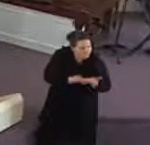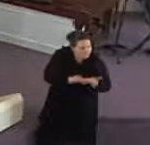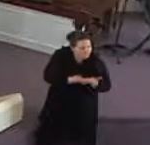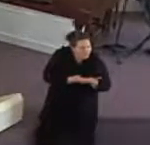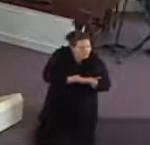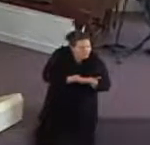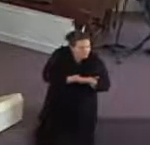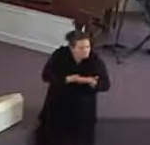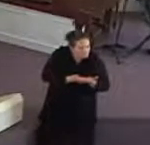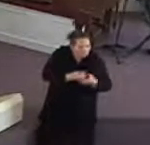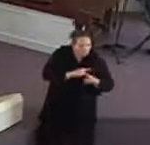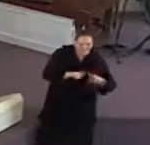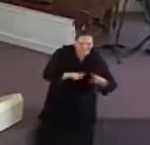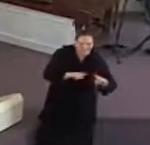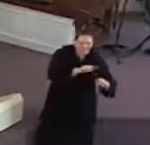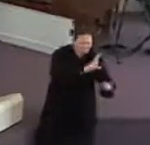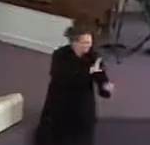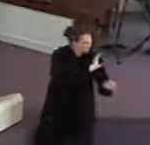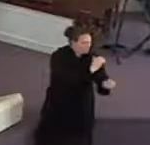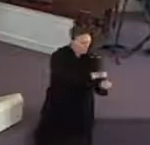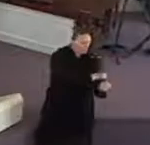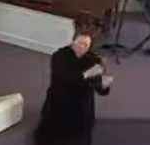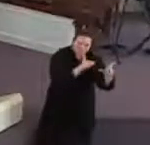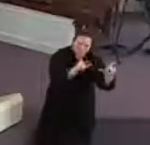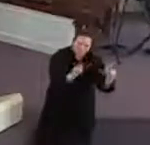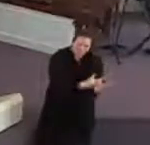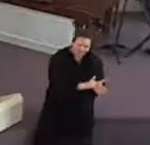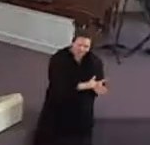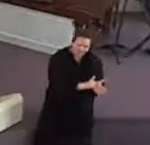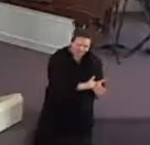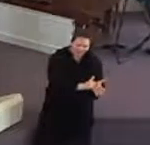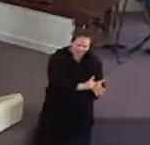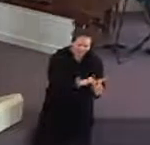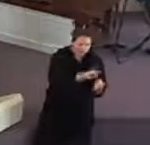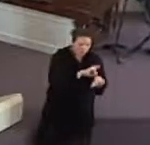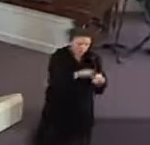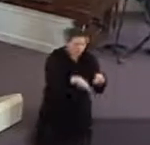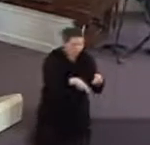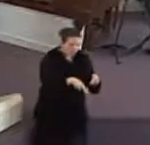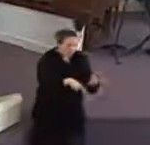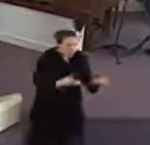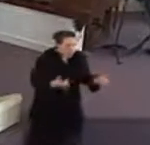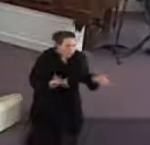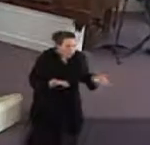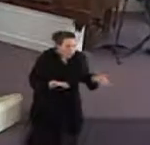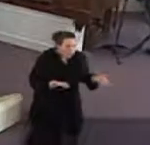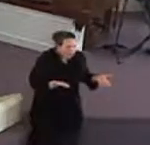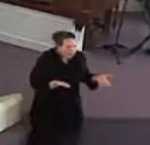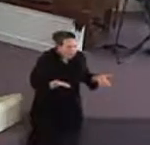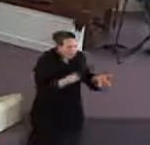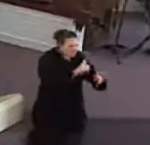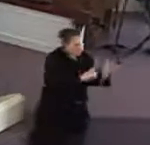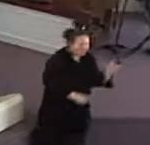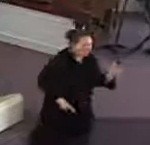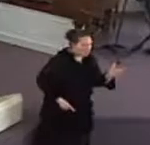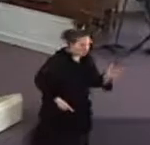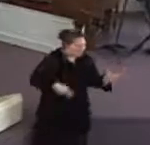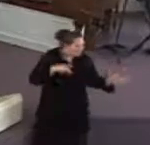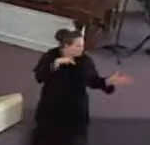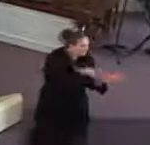but they were not authorized to do it. And as a result of that, the Lord struck